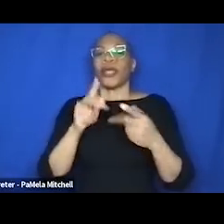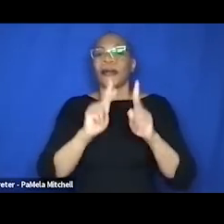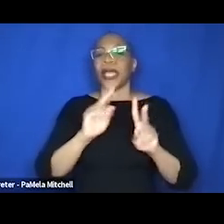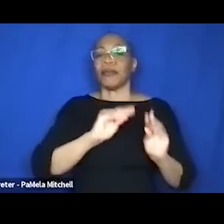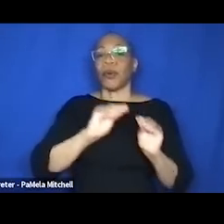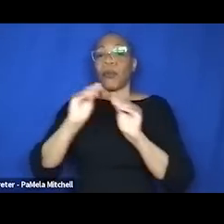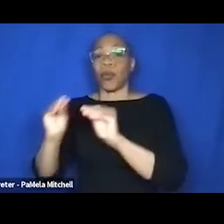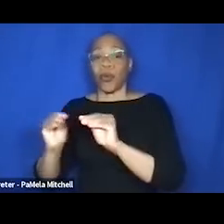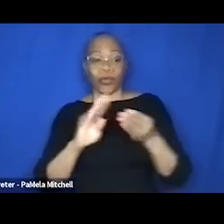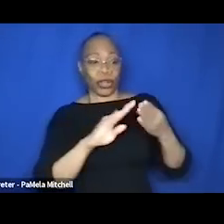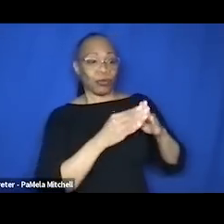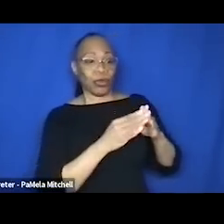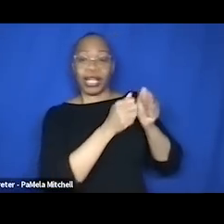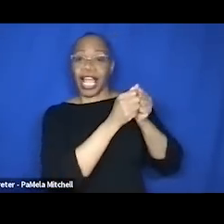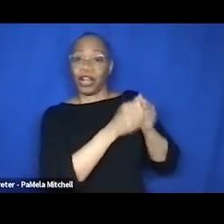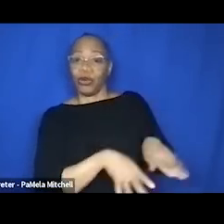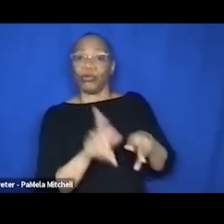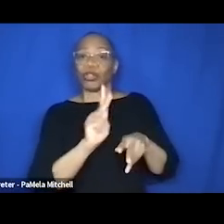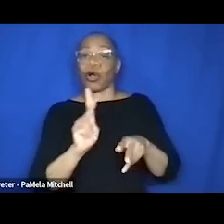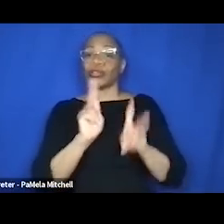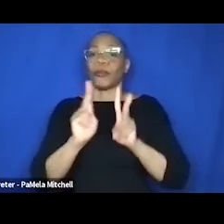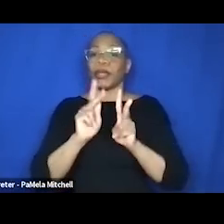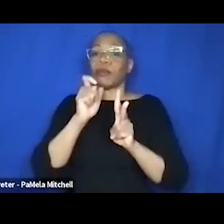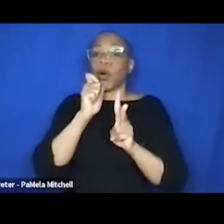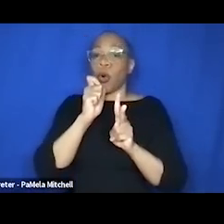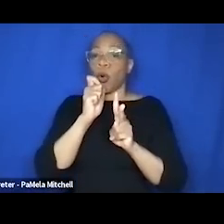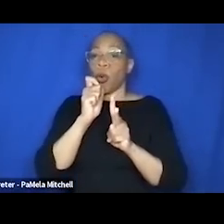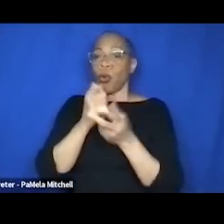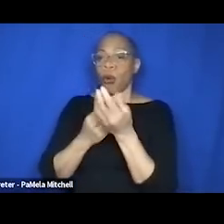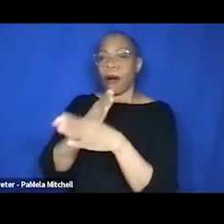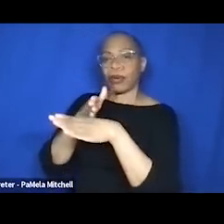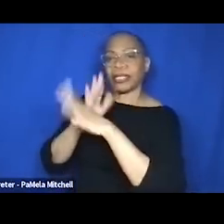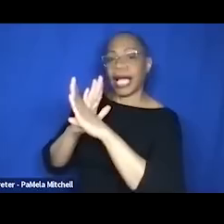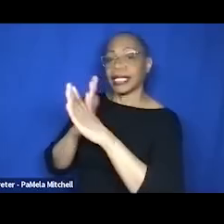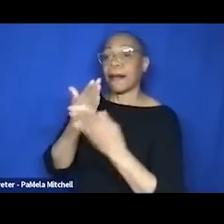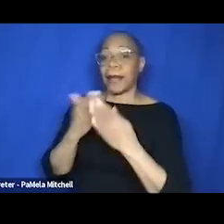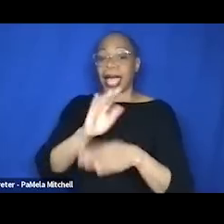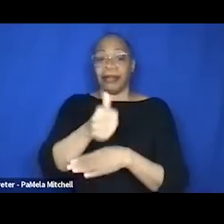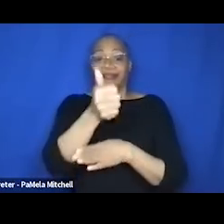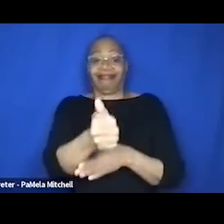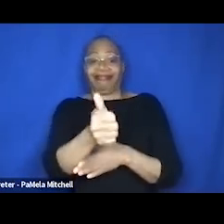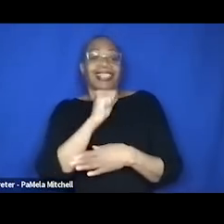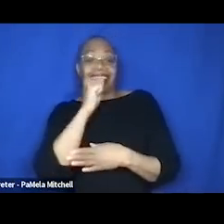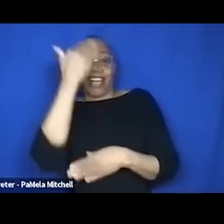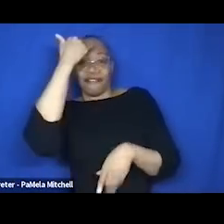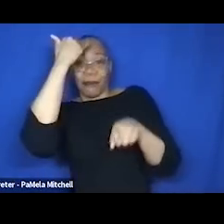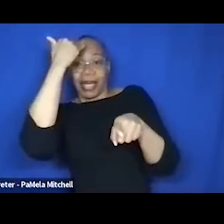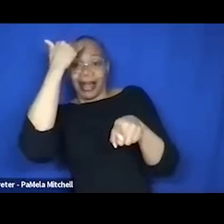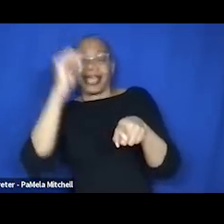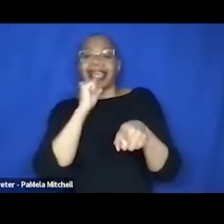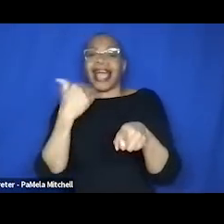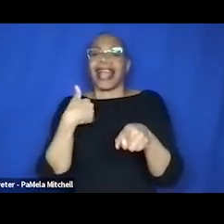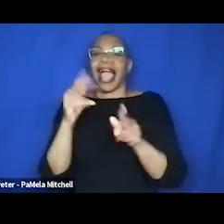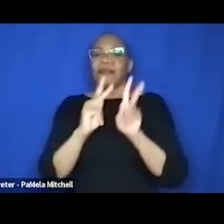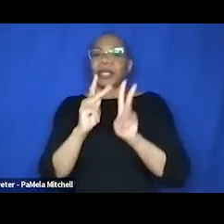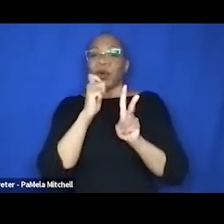lose their community. They lose folks who were looking out for them. They may be in a place that they're not familiar with. They don't have folks who they can turn to. And so this